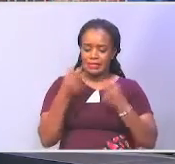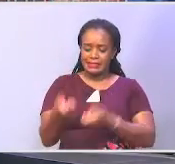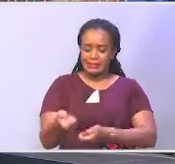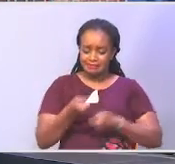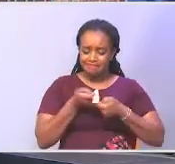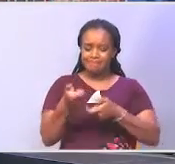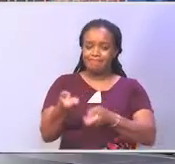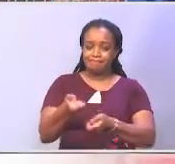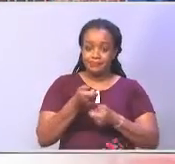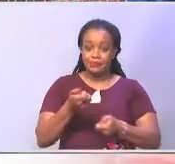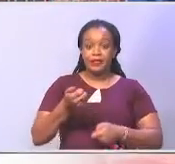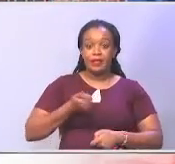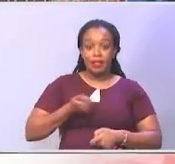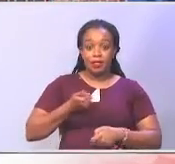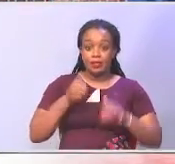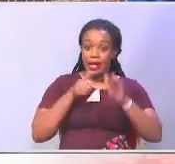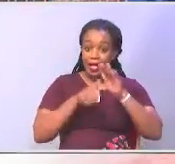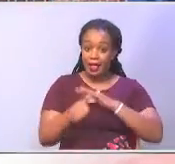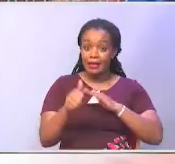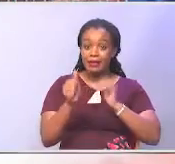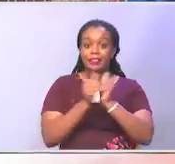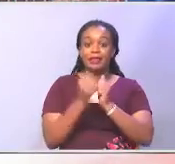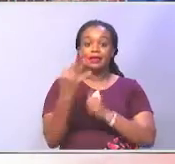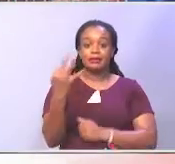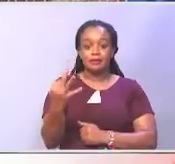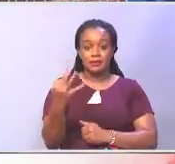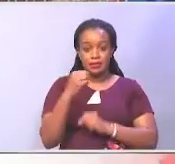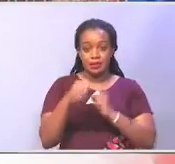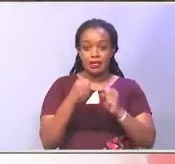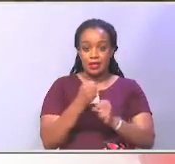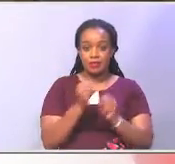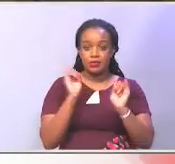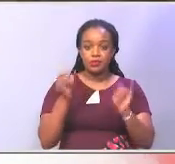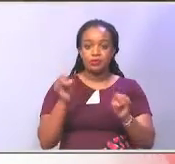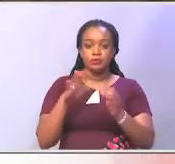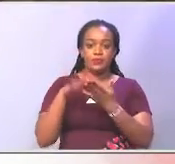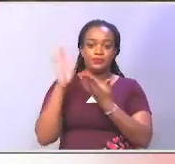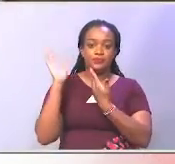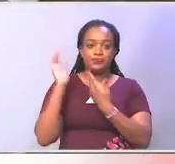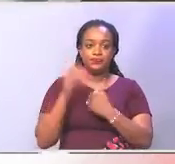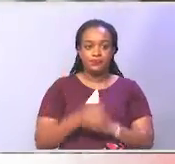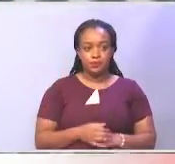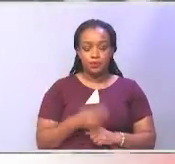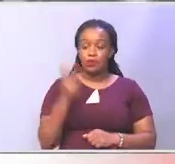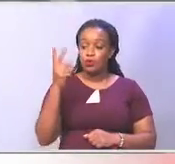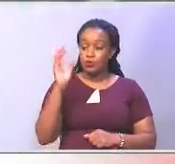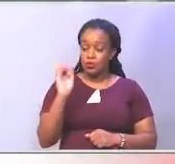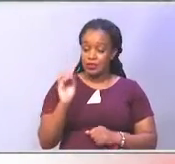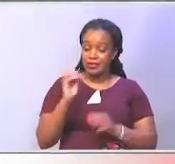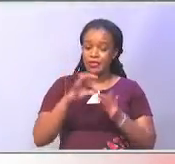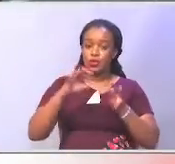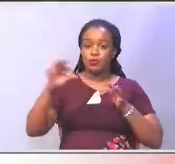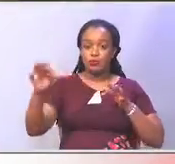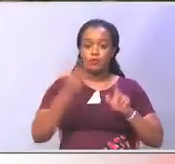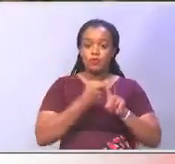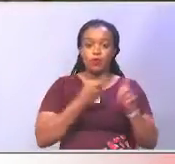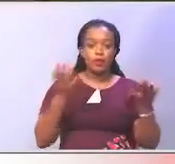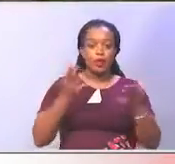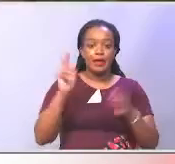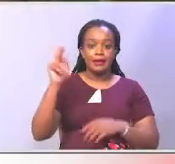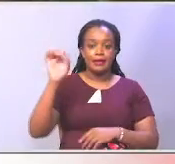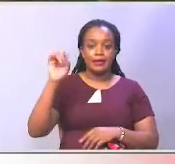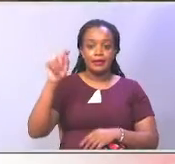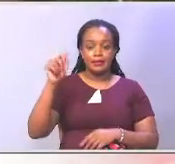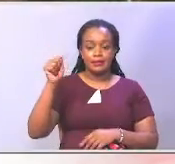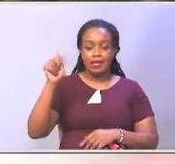13. Our reporter Boniface Barazo with a heartbreaking story. 20 kilometers from Kitale town is Baraka Farm on the Kitale